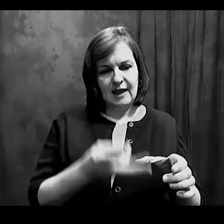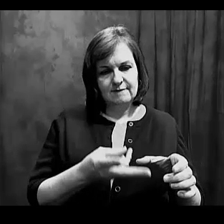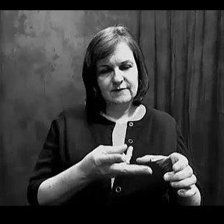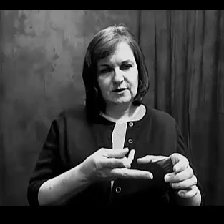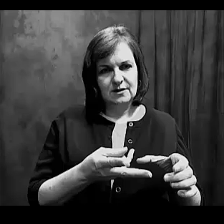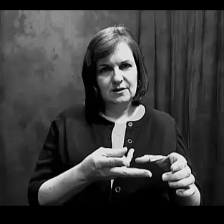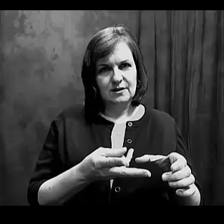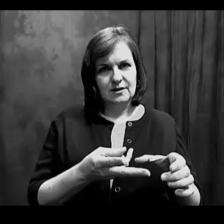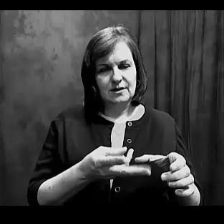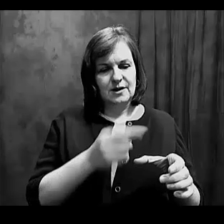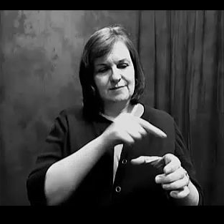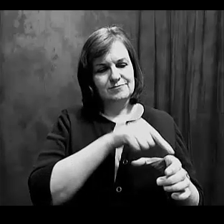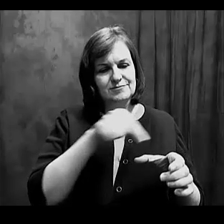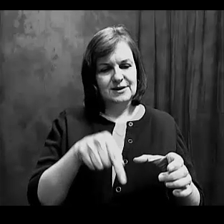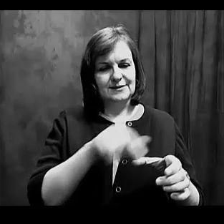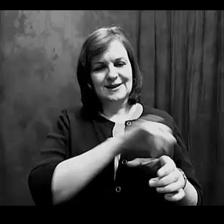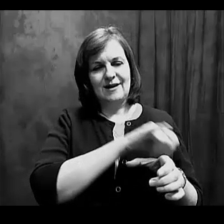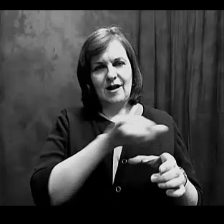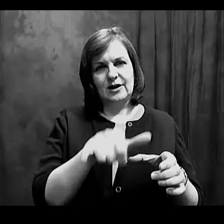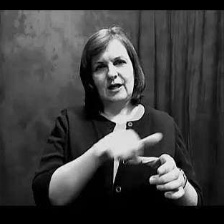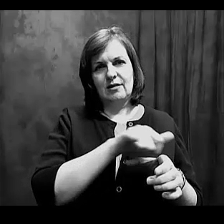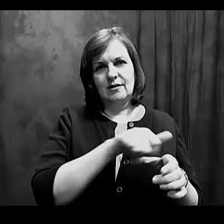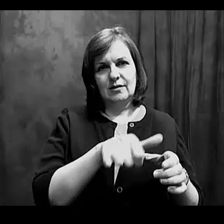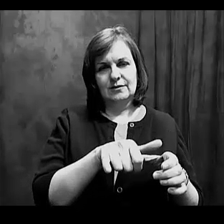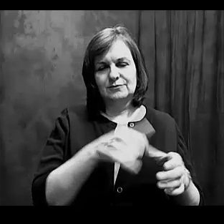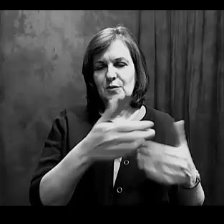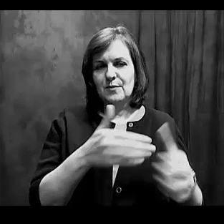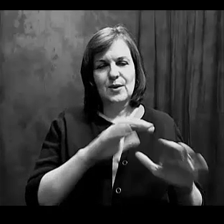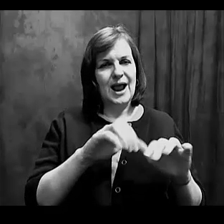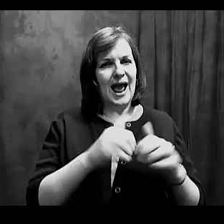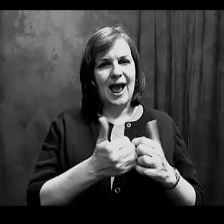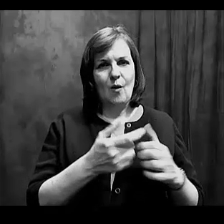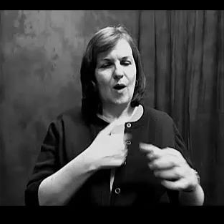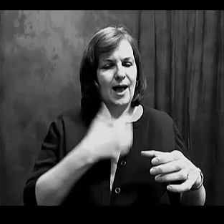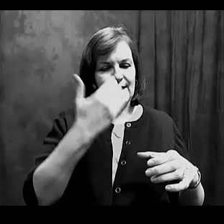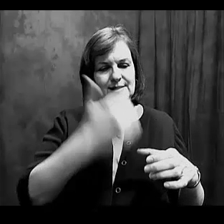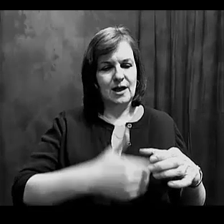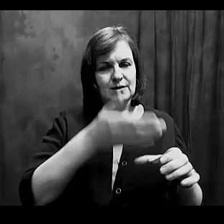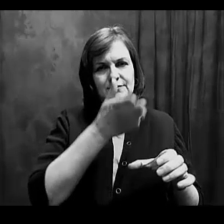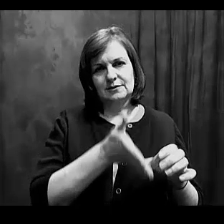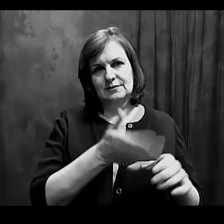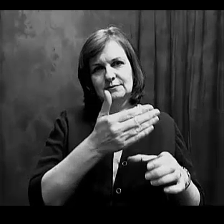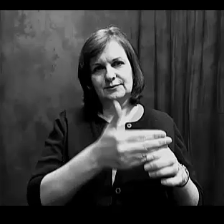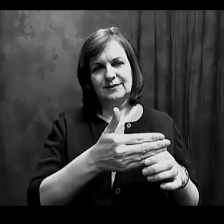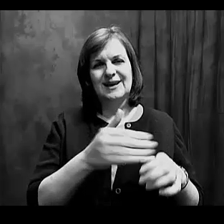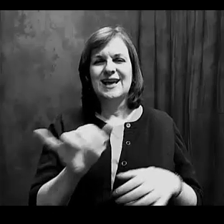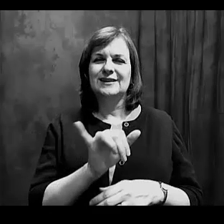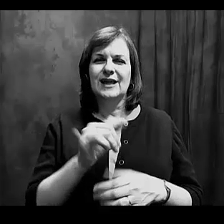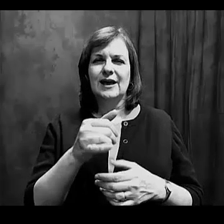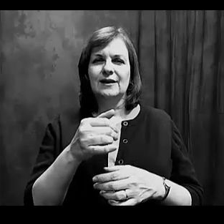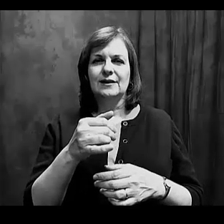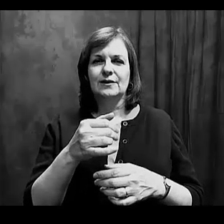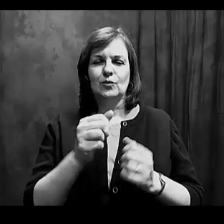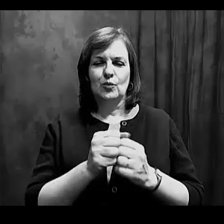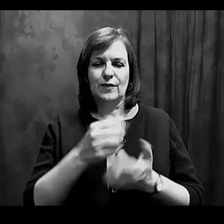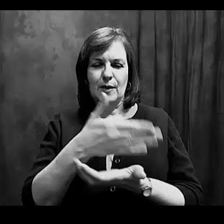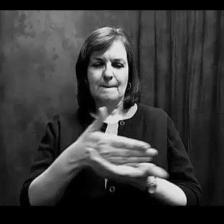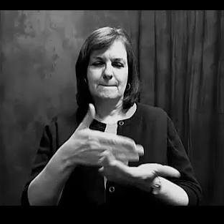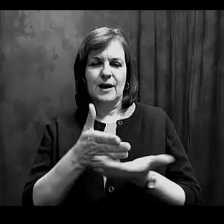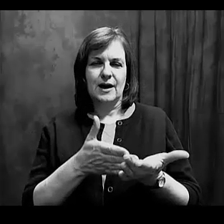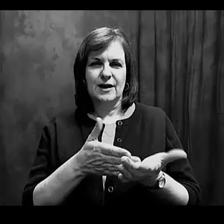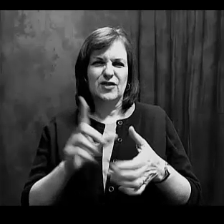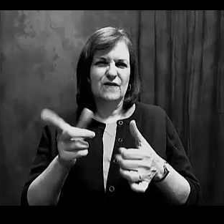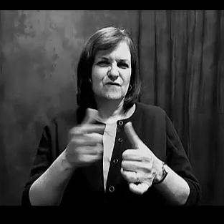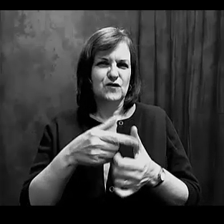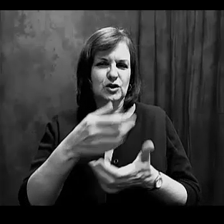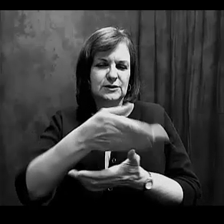half, half. These halves would be identical no matter how I cut this, right? So it's like